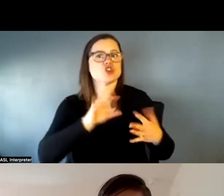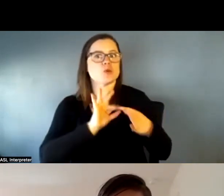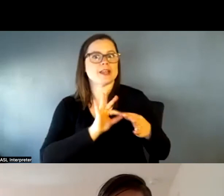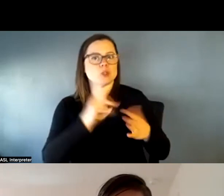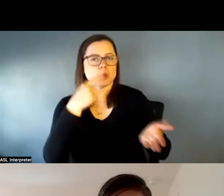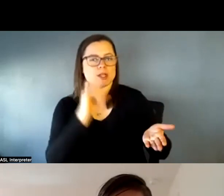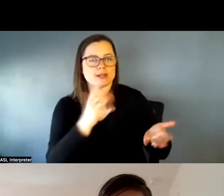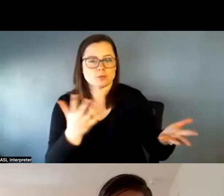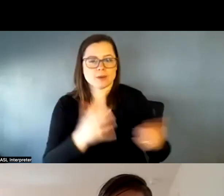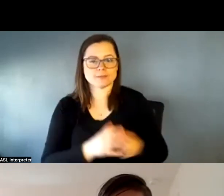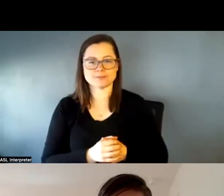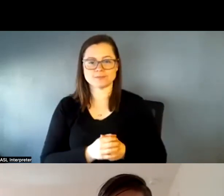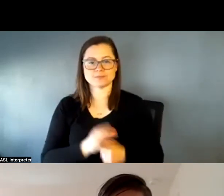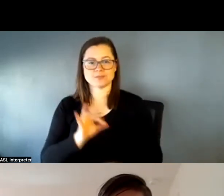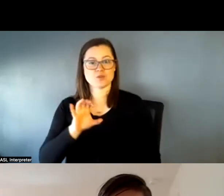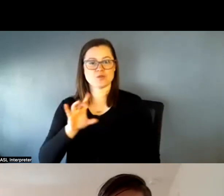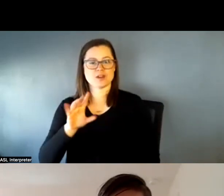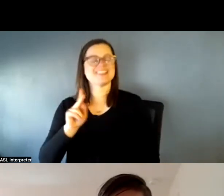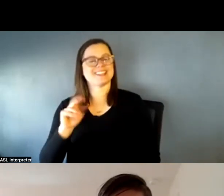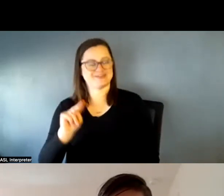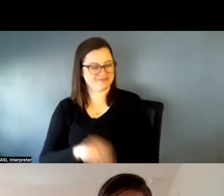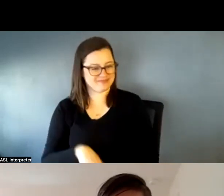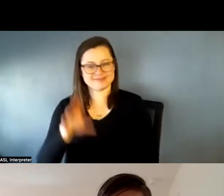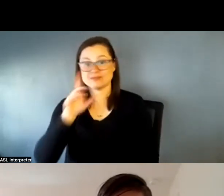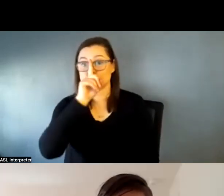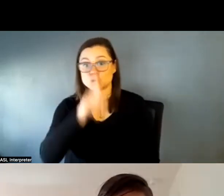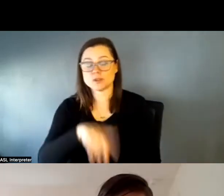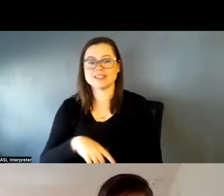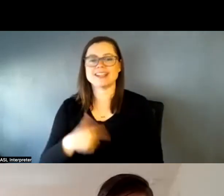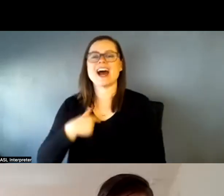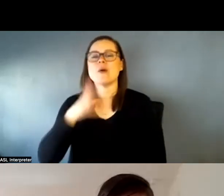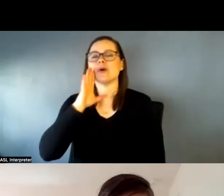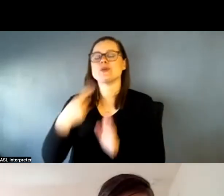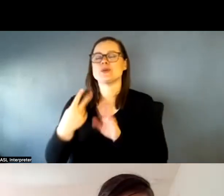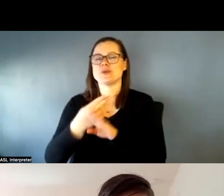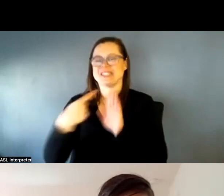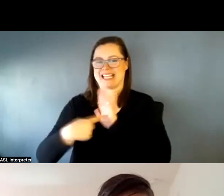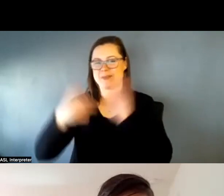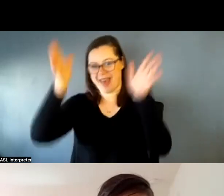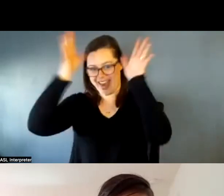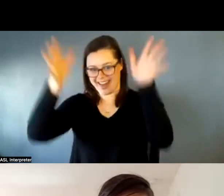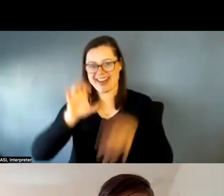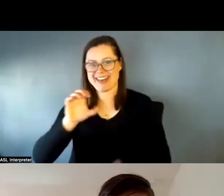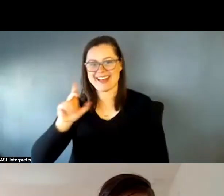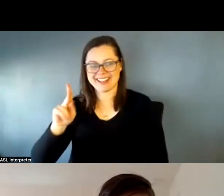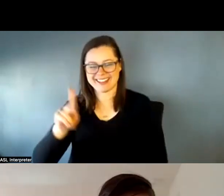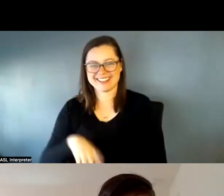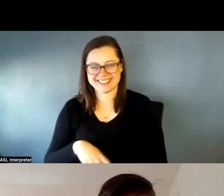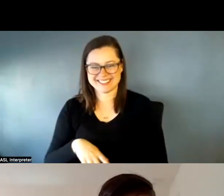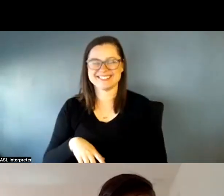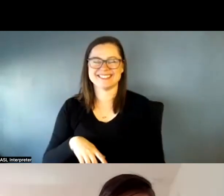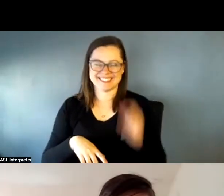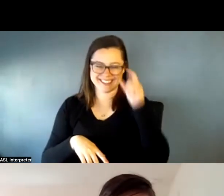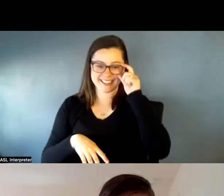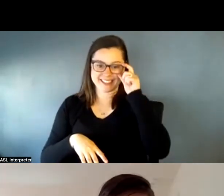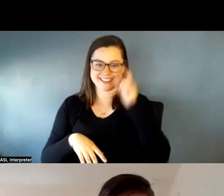Sure. And I'll use elk as my example. Out there